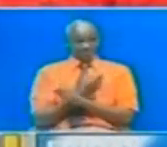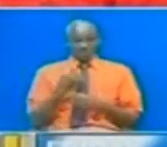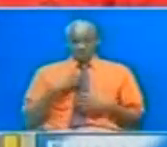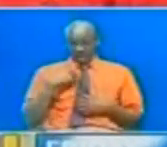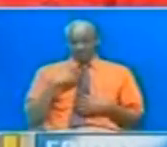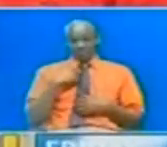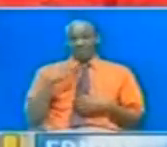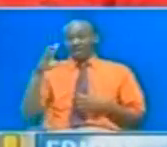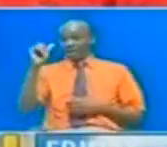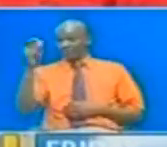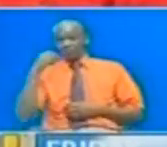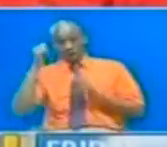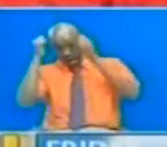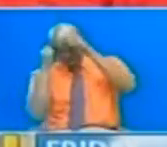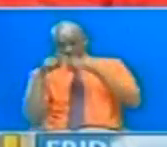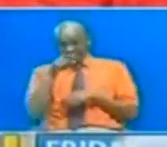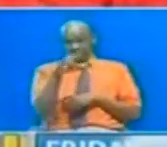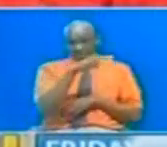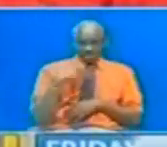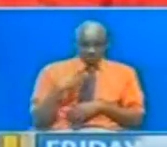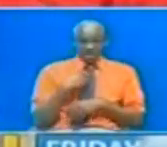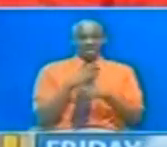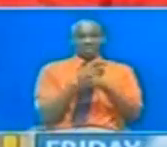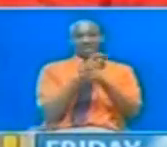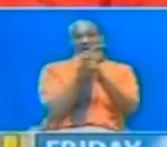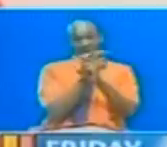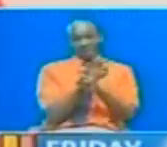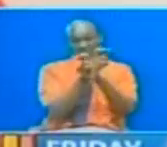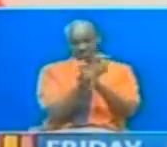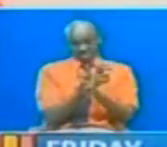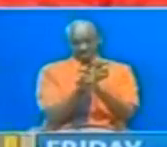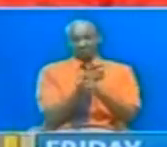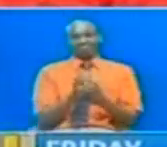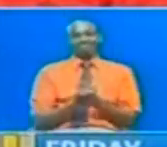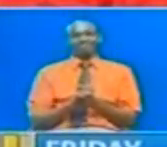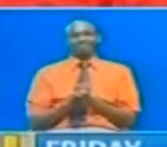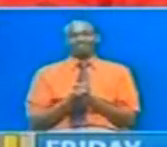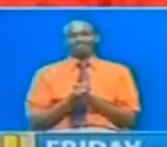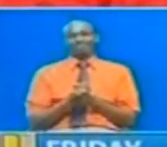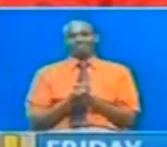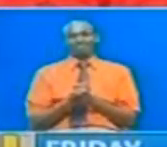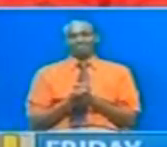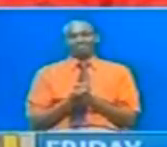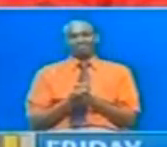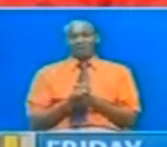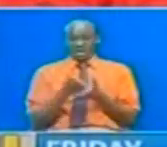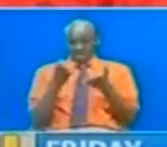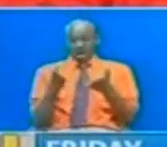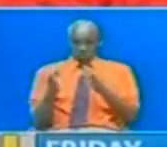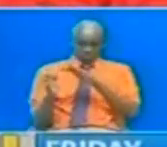army, uh-huh. but the place we talk of Calvary. Okay, all right, Willis, got it. Let's move on